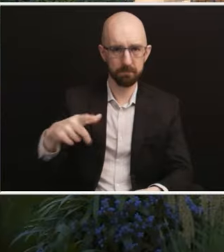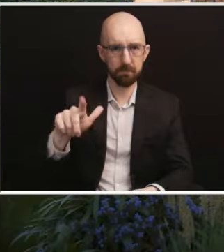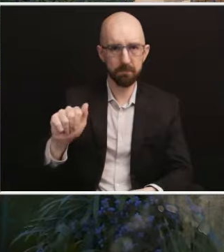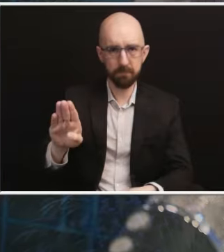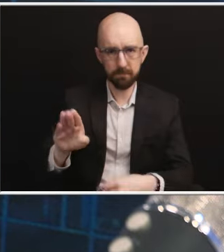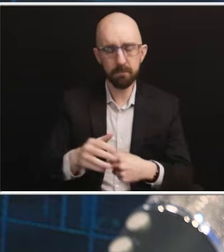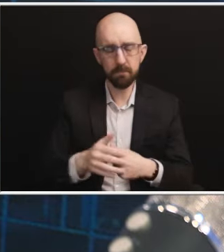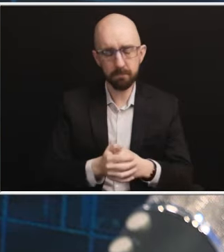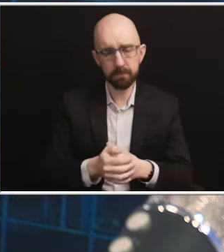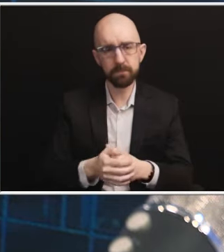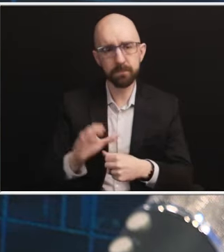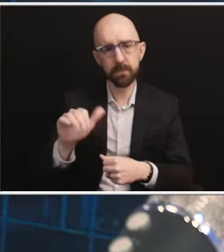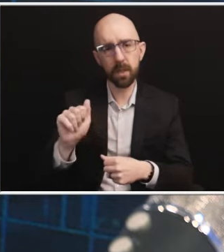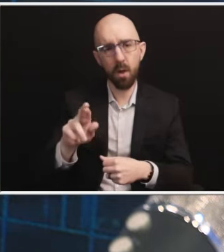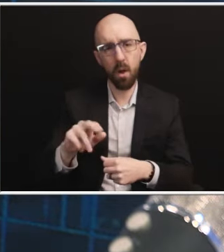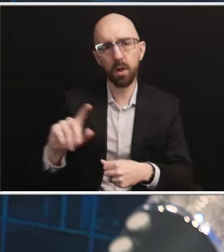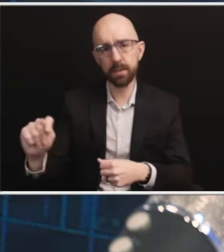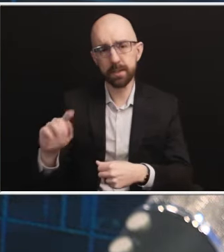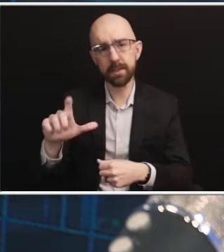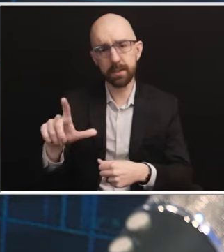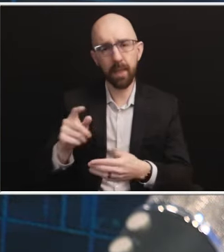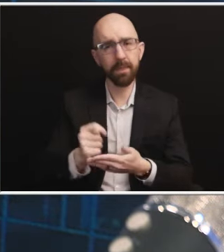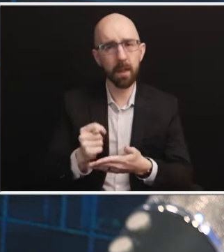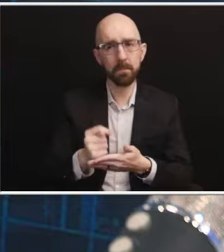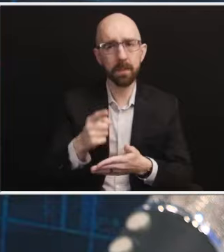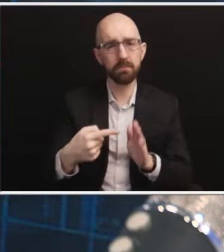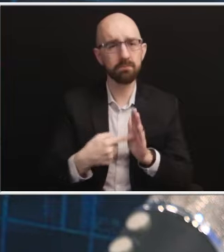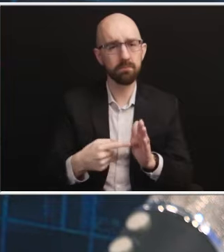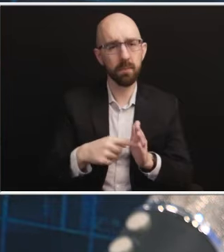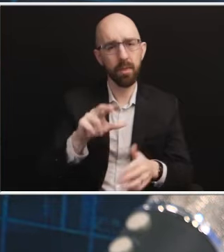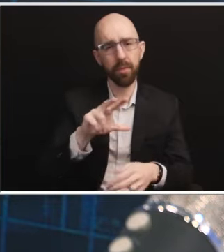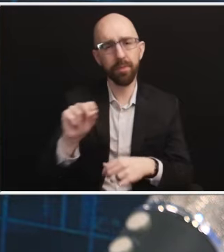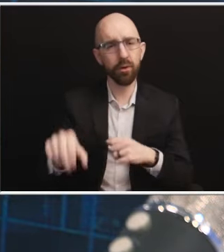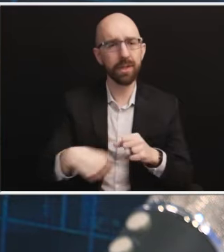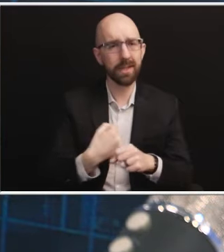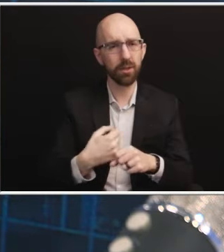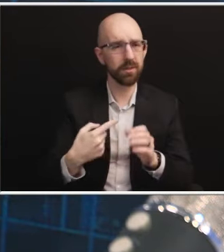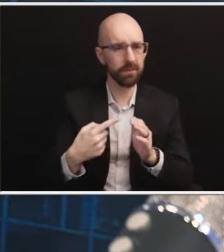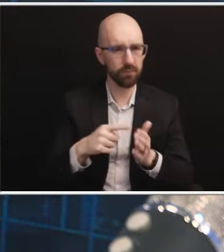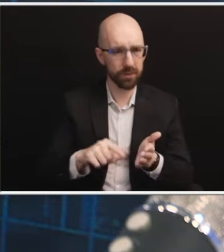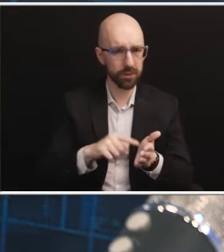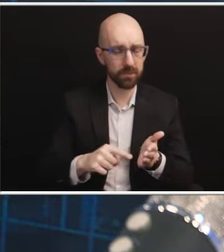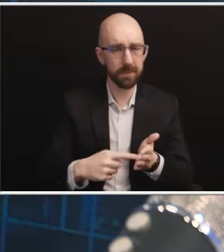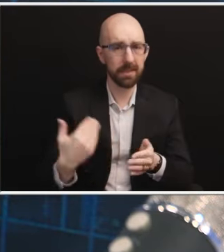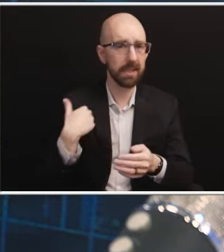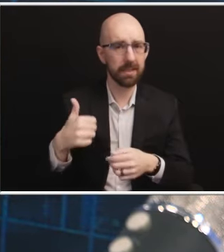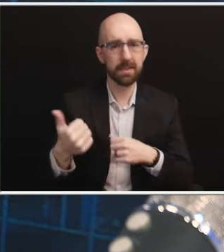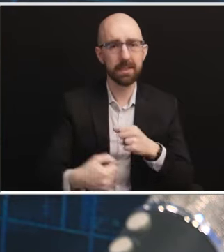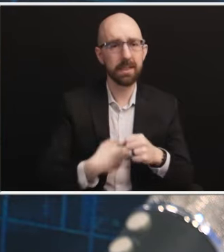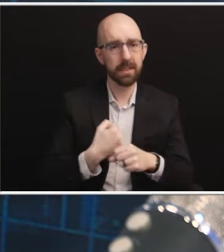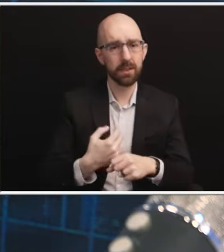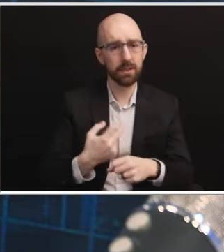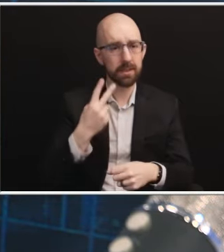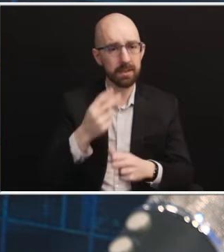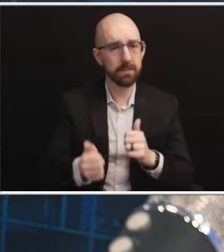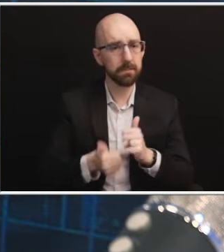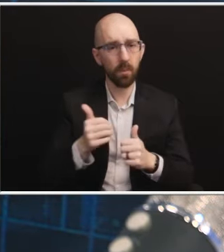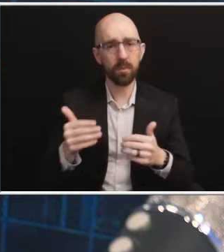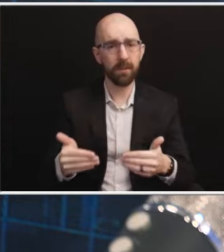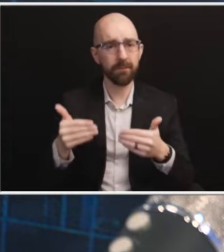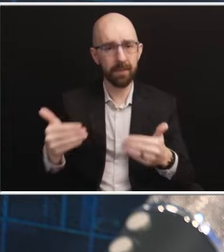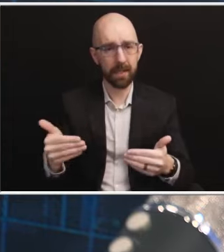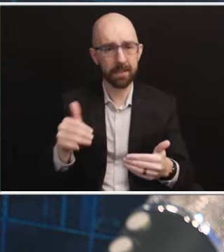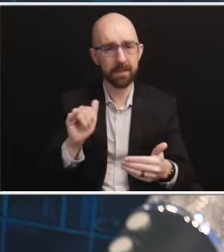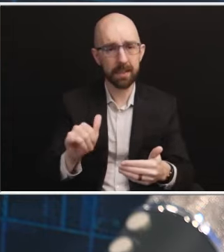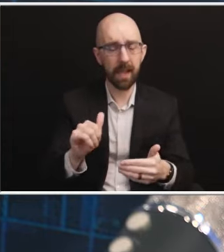CAR T-cell therapy represents 30+ years of research, but the last decade has seen the most advances, which are paving the way